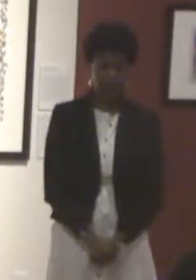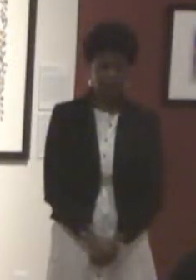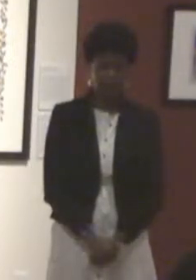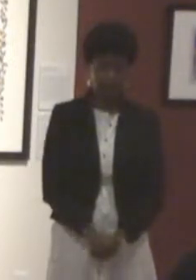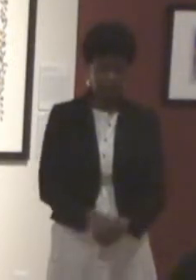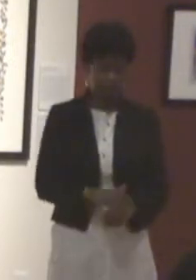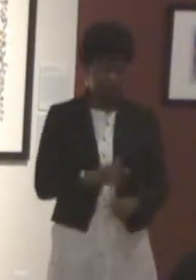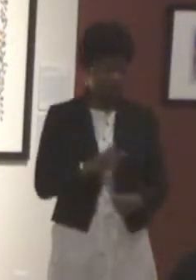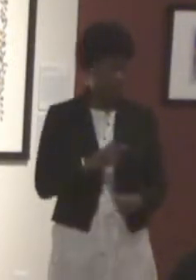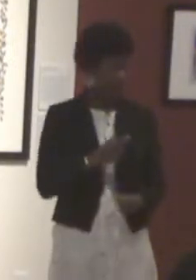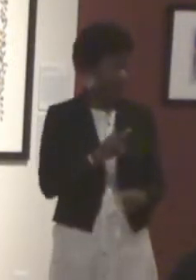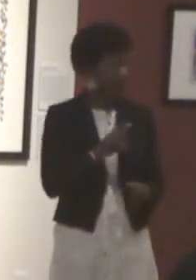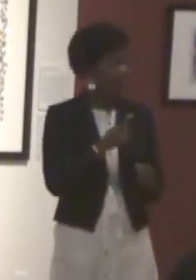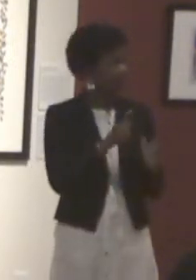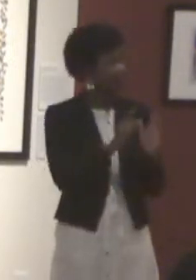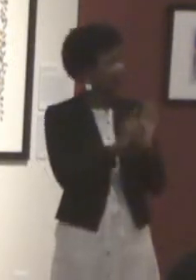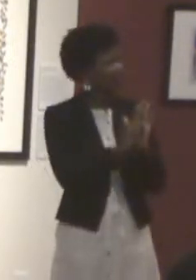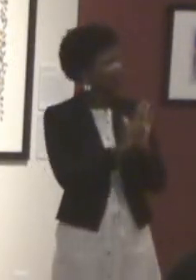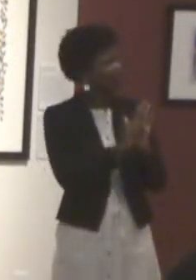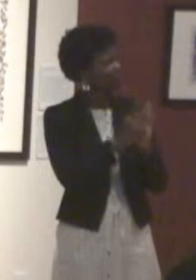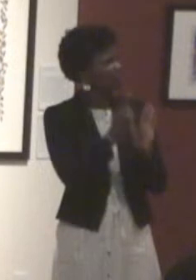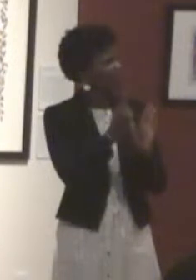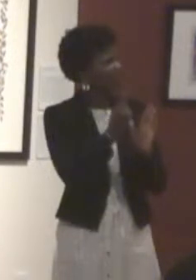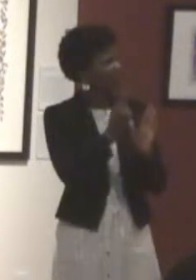what might that be?